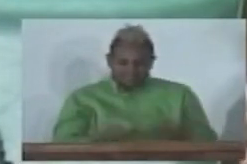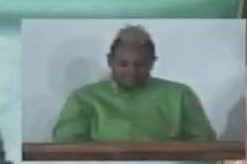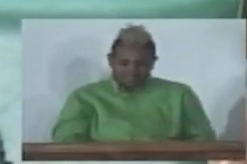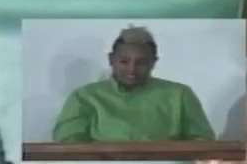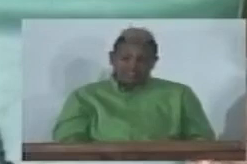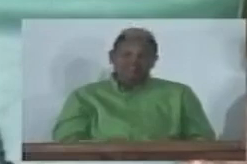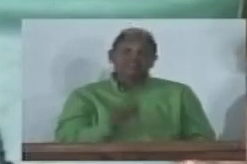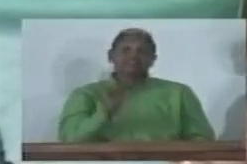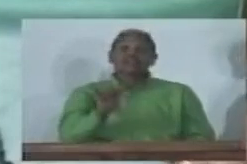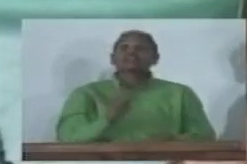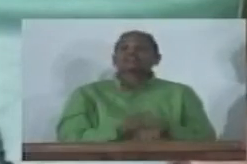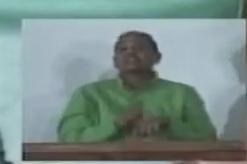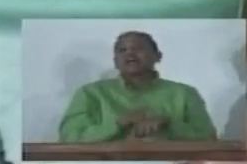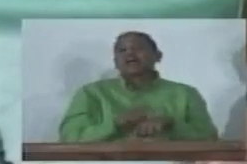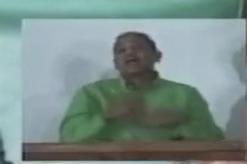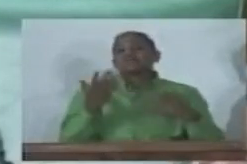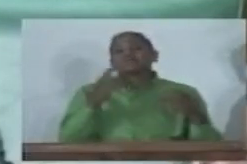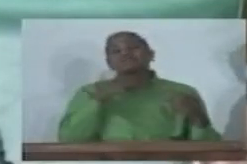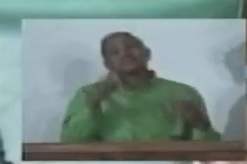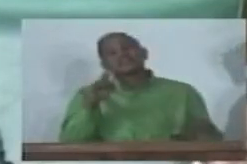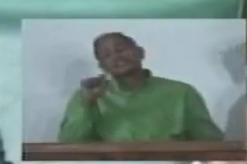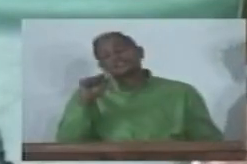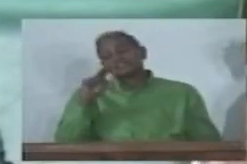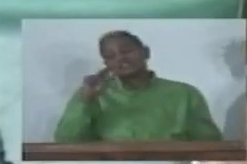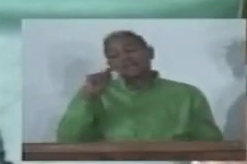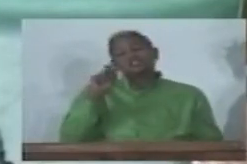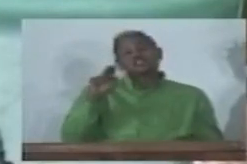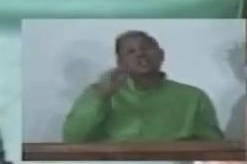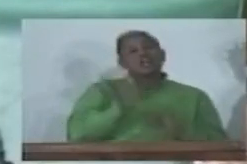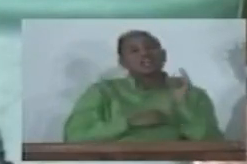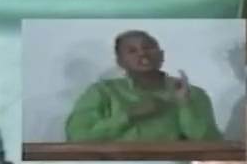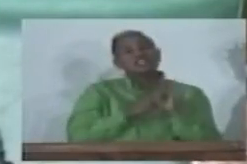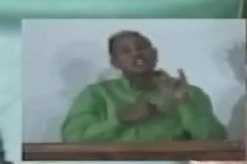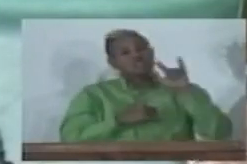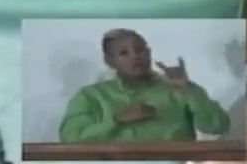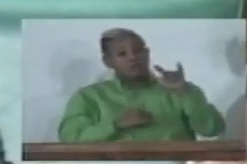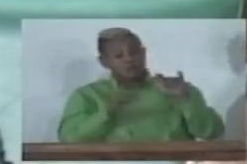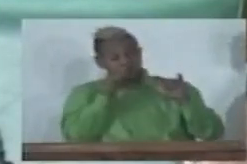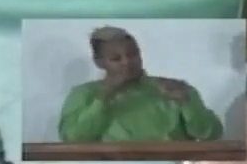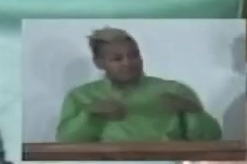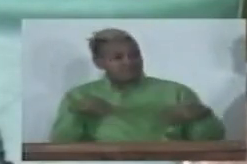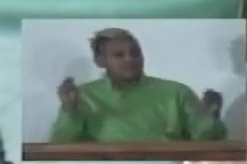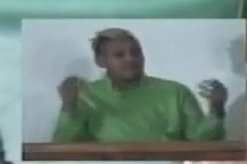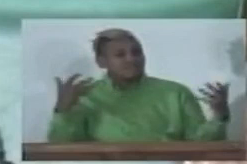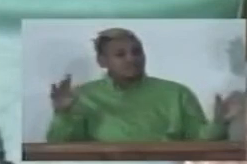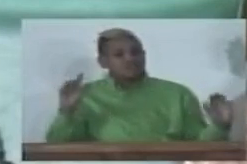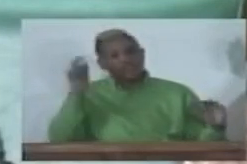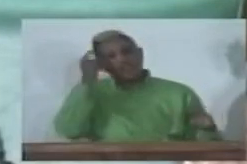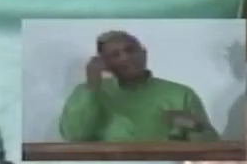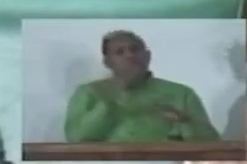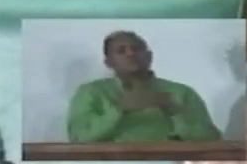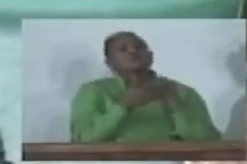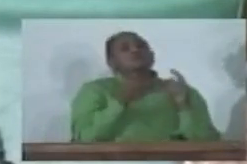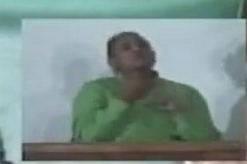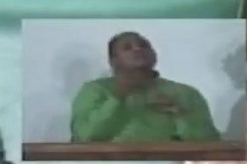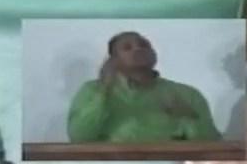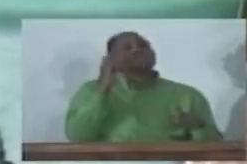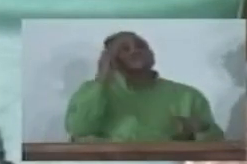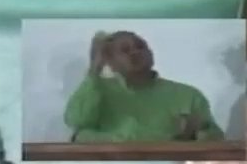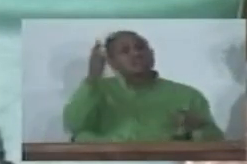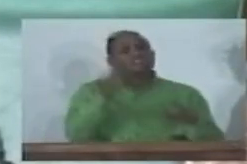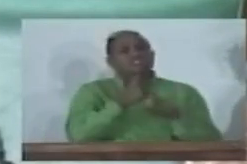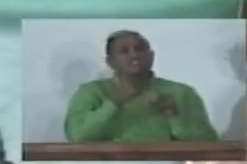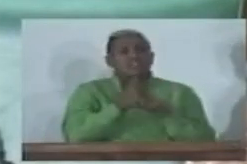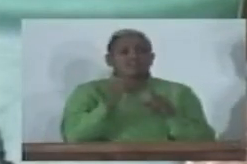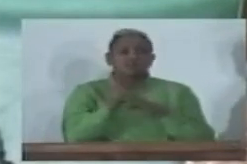At that time, the Sangster International Airport was privatized, and the government of Jamaica created a commercial entity